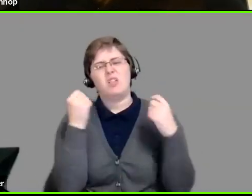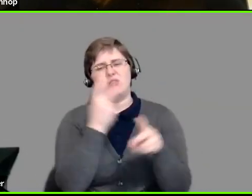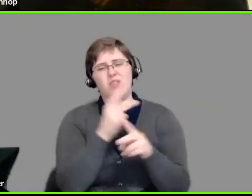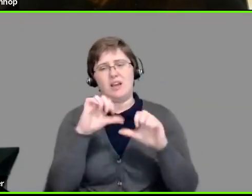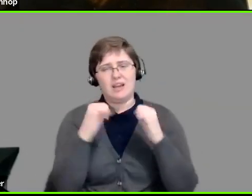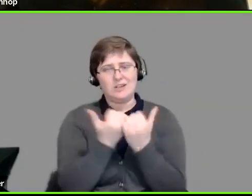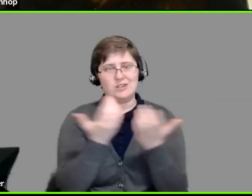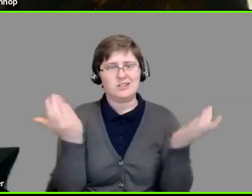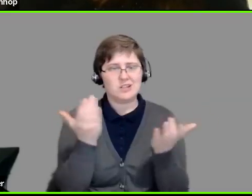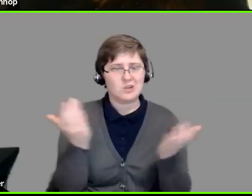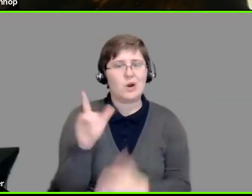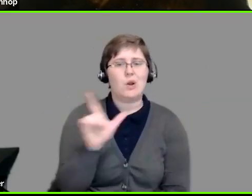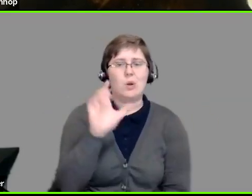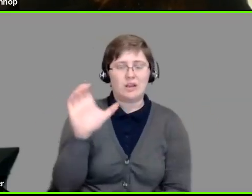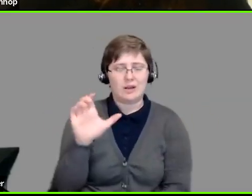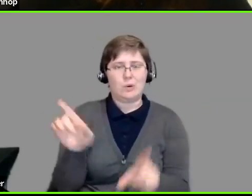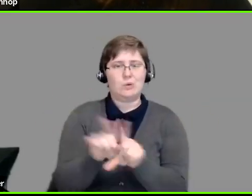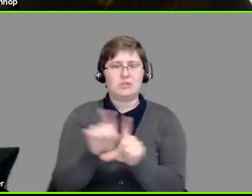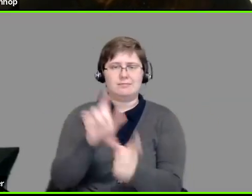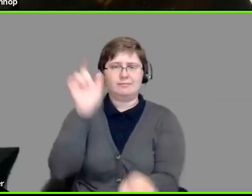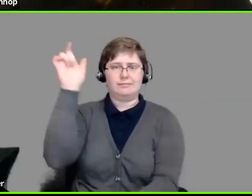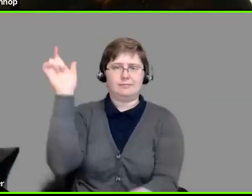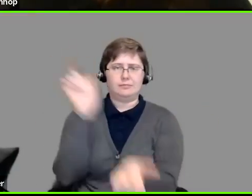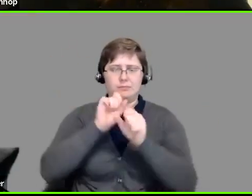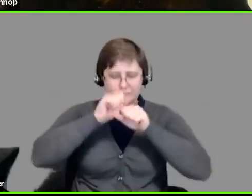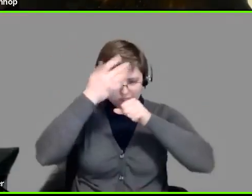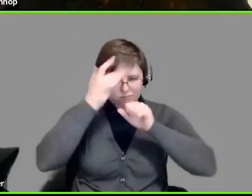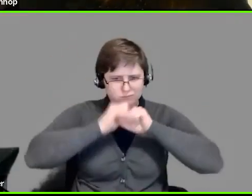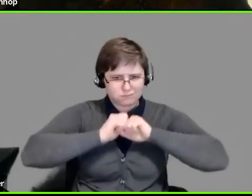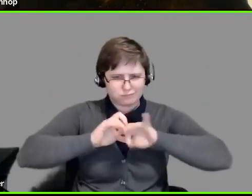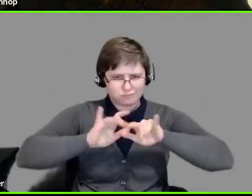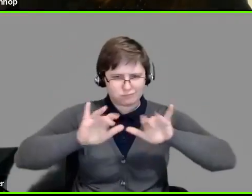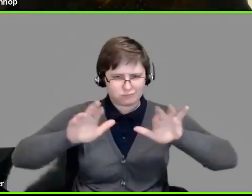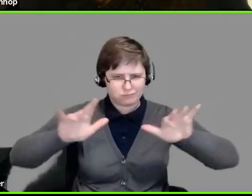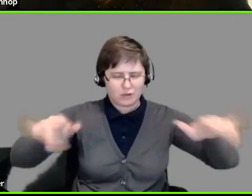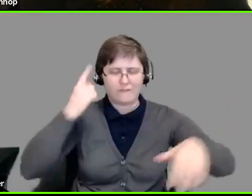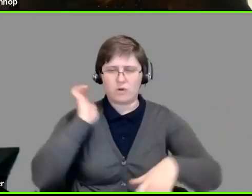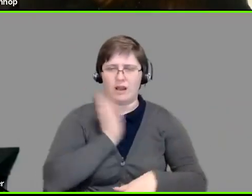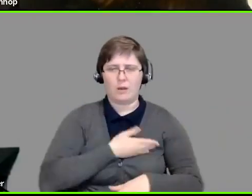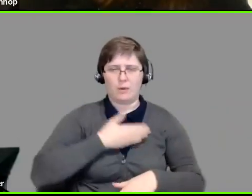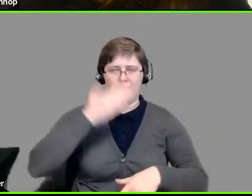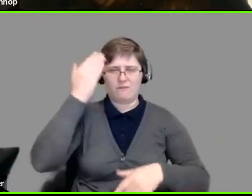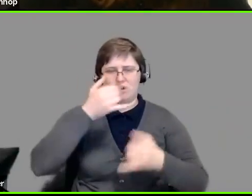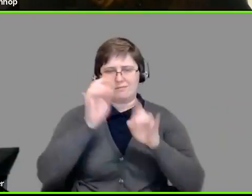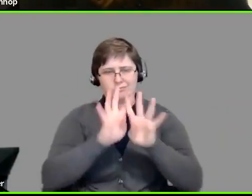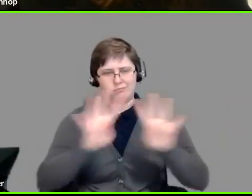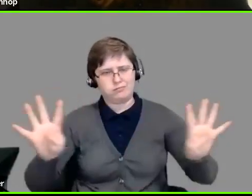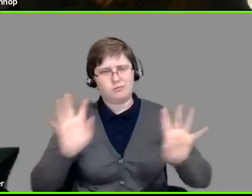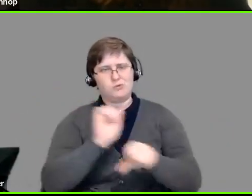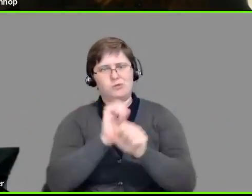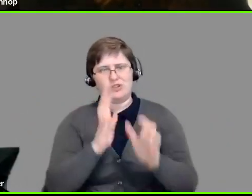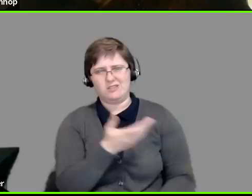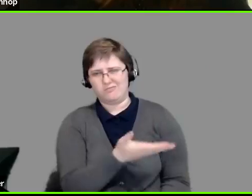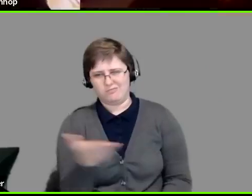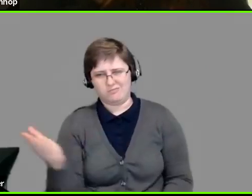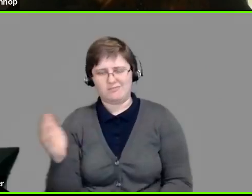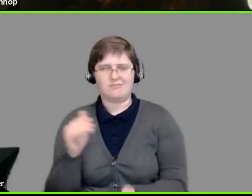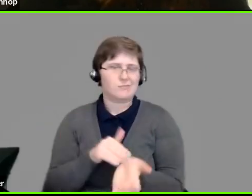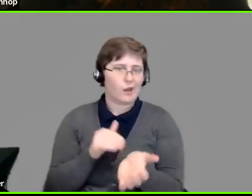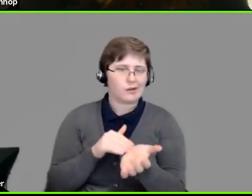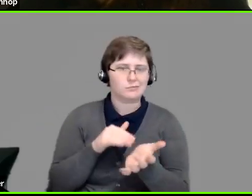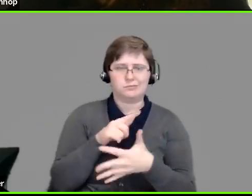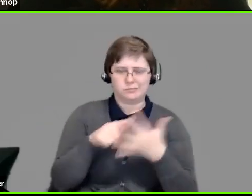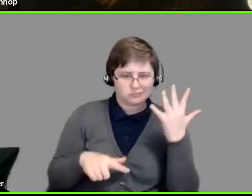in Lucas County to reduce the spread of COVID-19 among frontline workers. We have also distributed